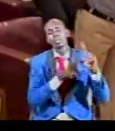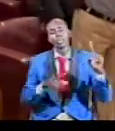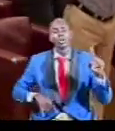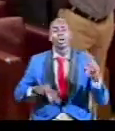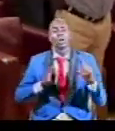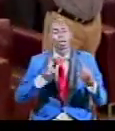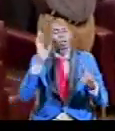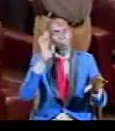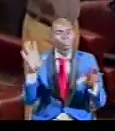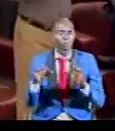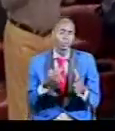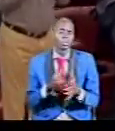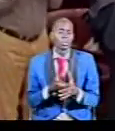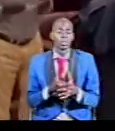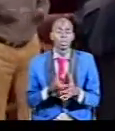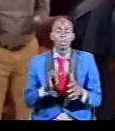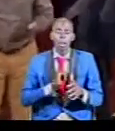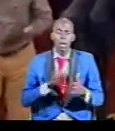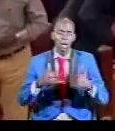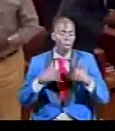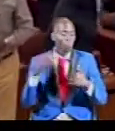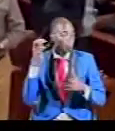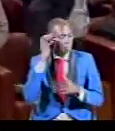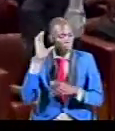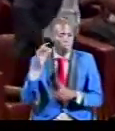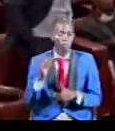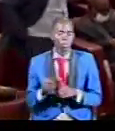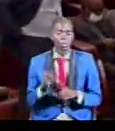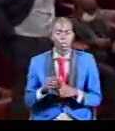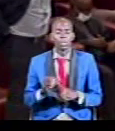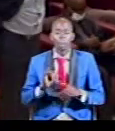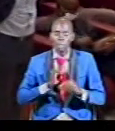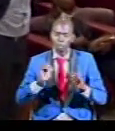it. I've heard your word. I commit